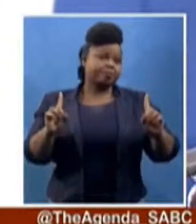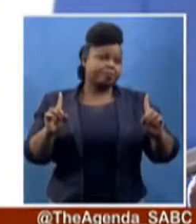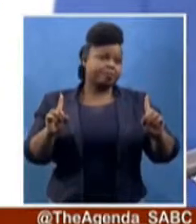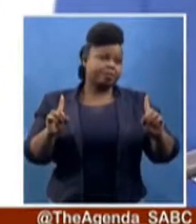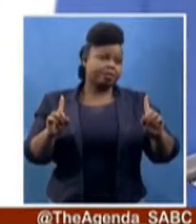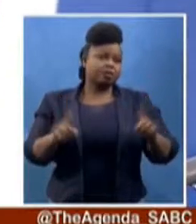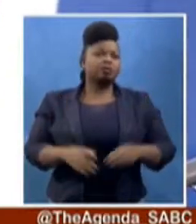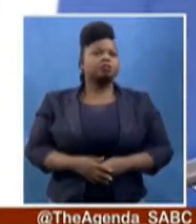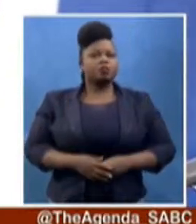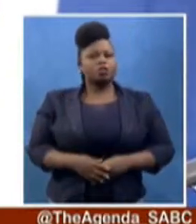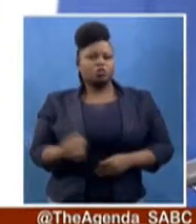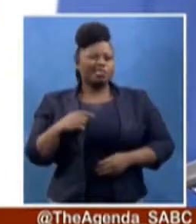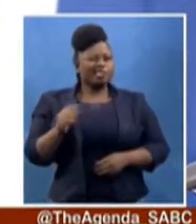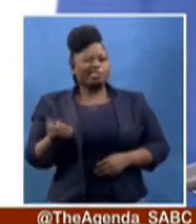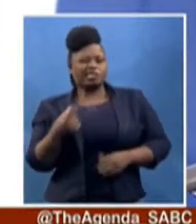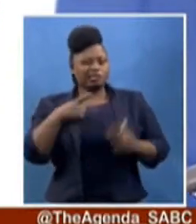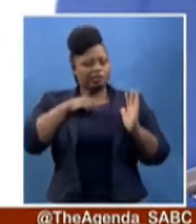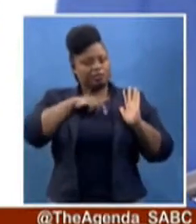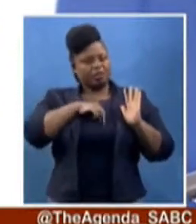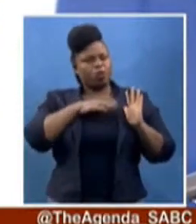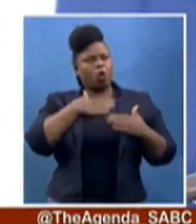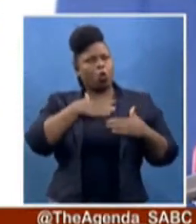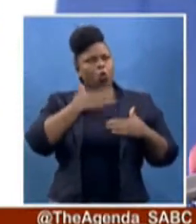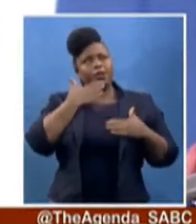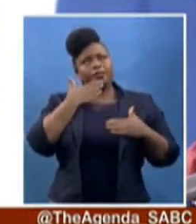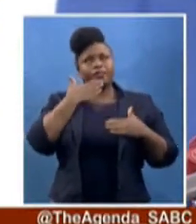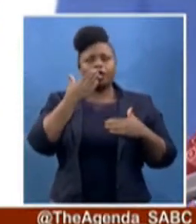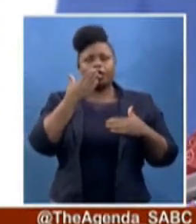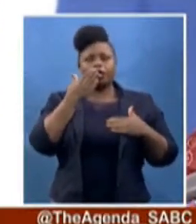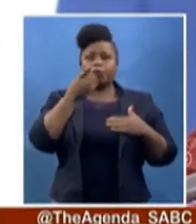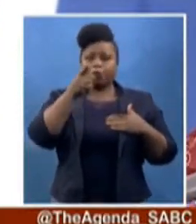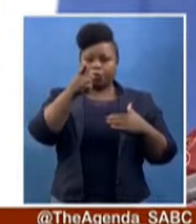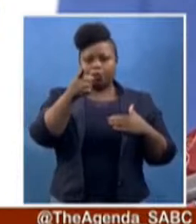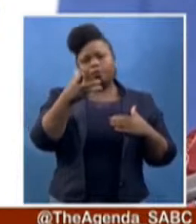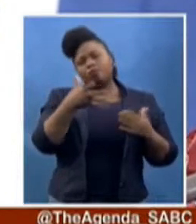thank you, Mama wa motseba wena.